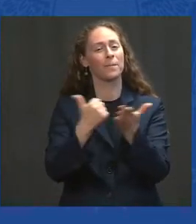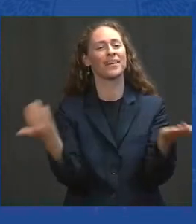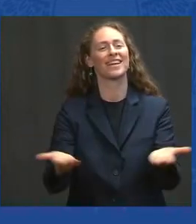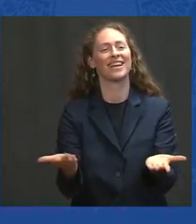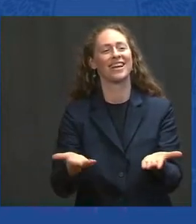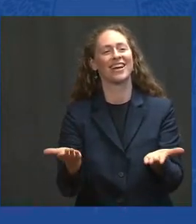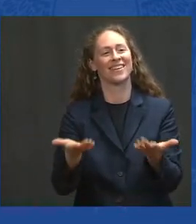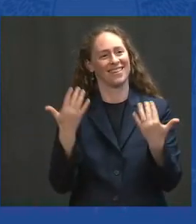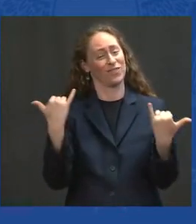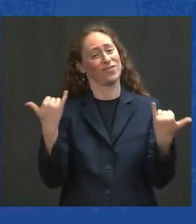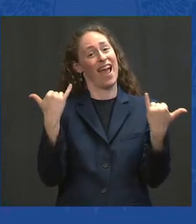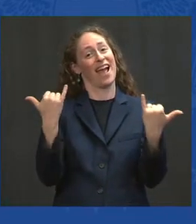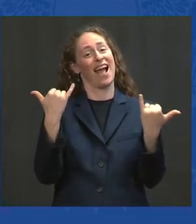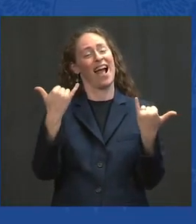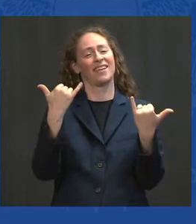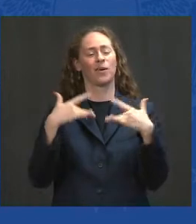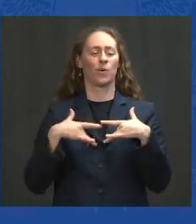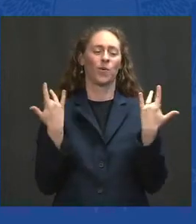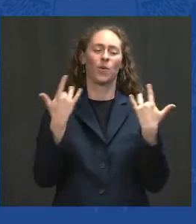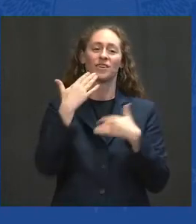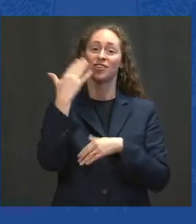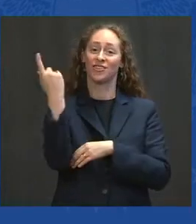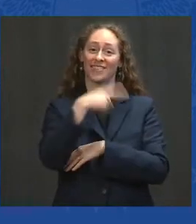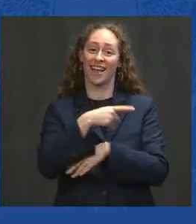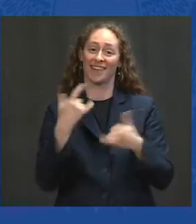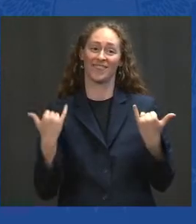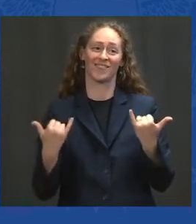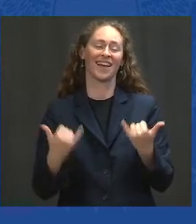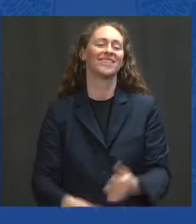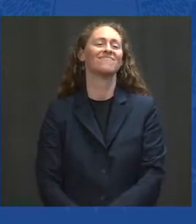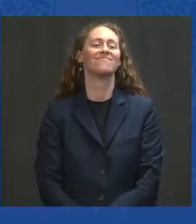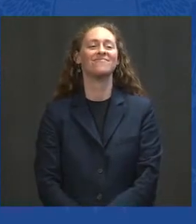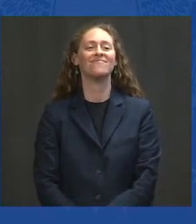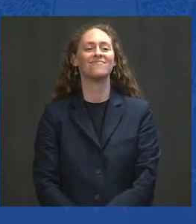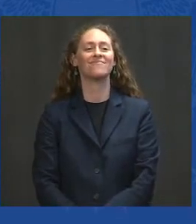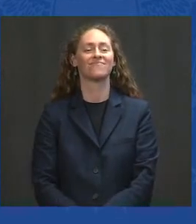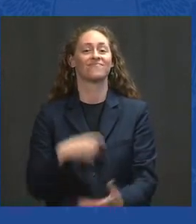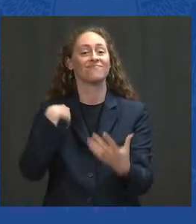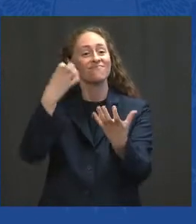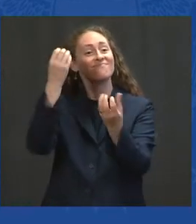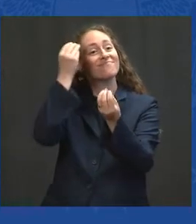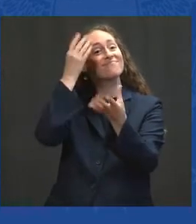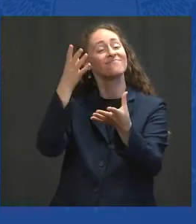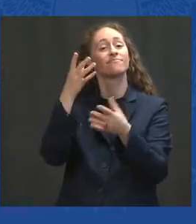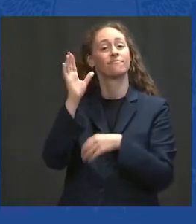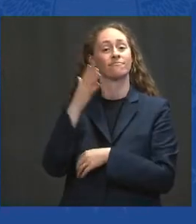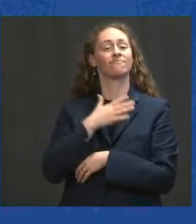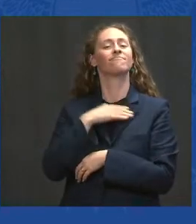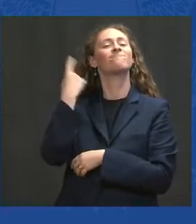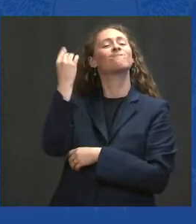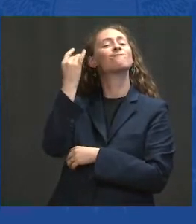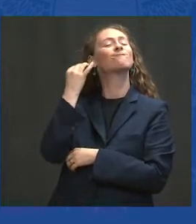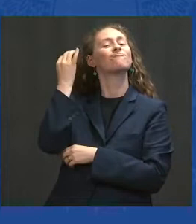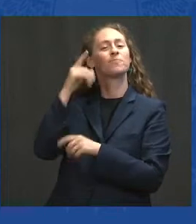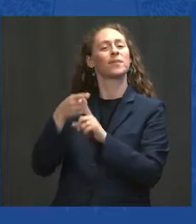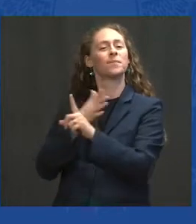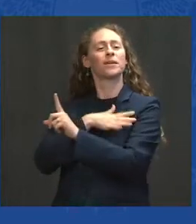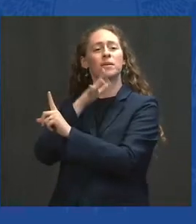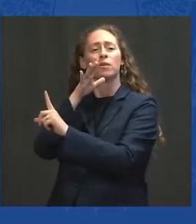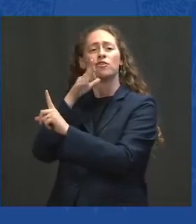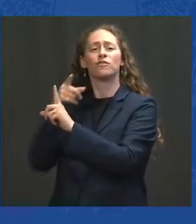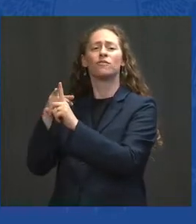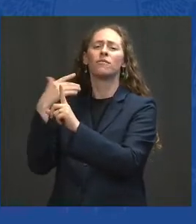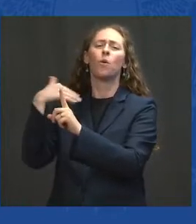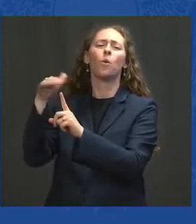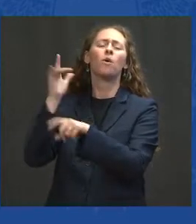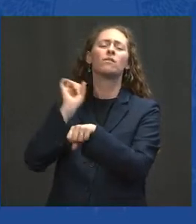America. And I'll tell you, my mother, she worked hard at being a mother. Whether it was waking